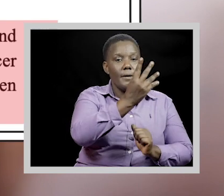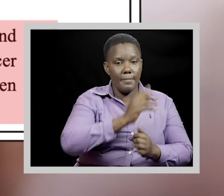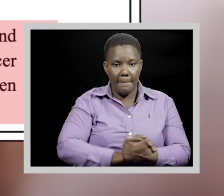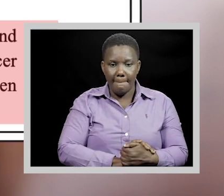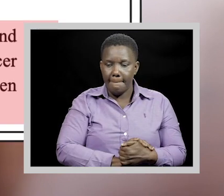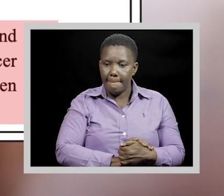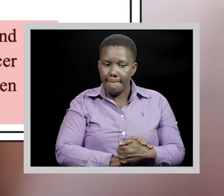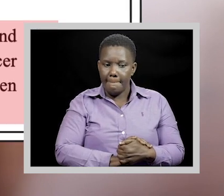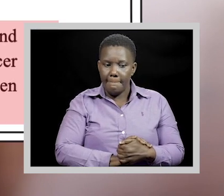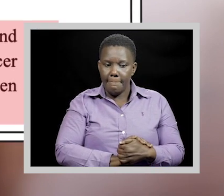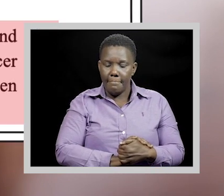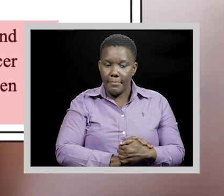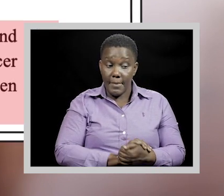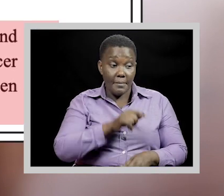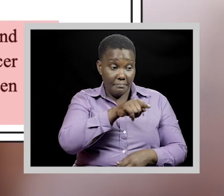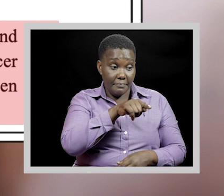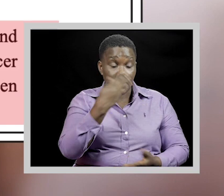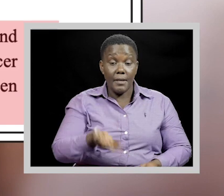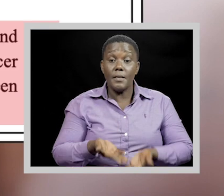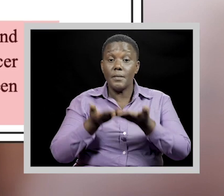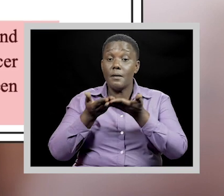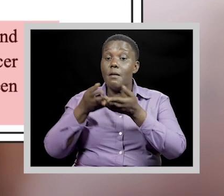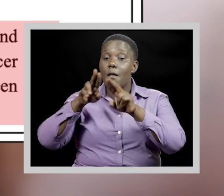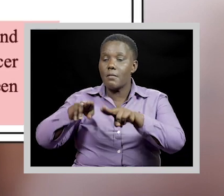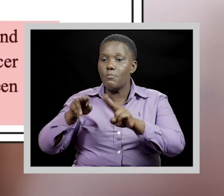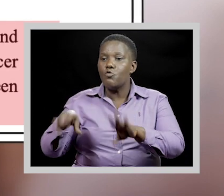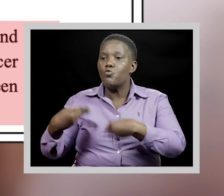of request made. This will help